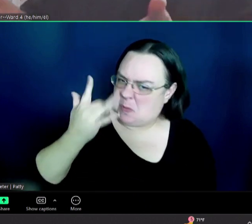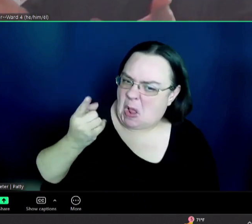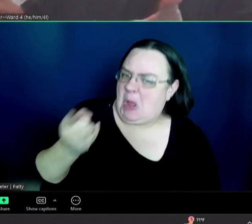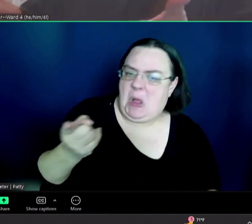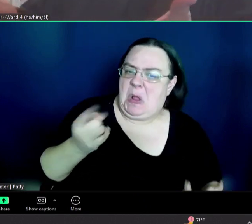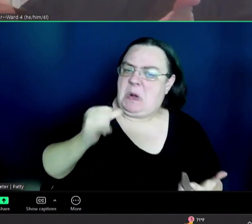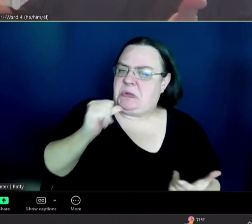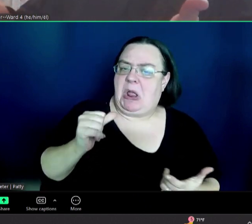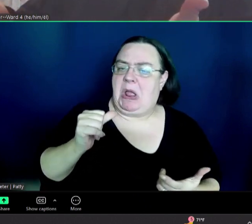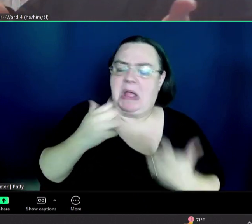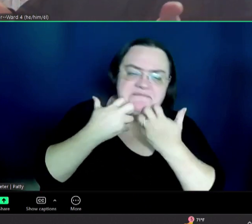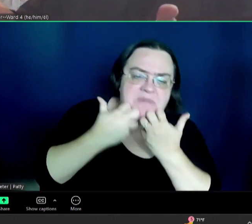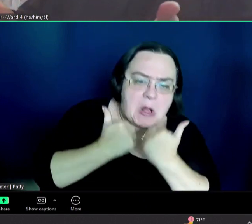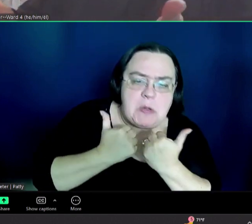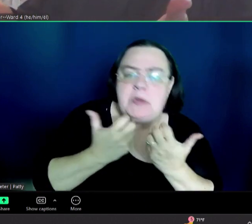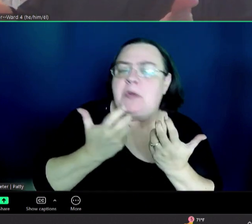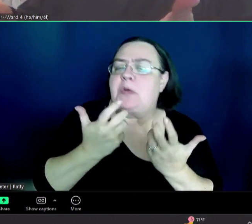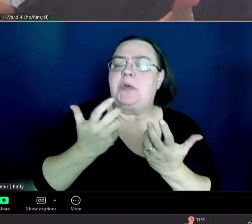even value